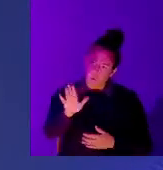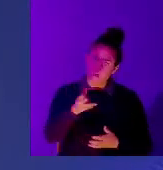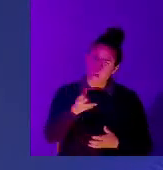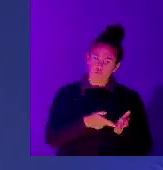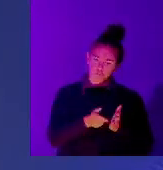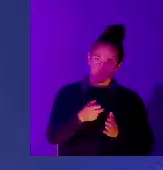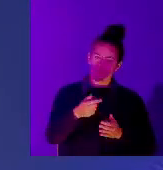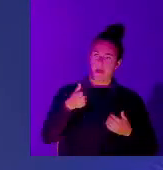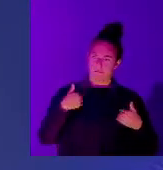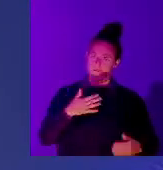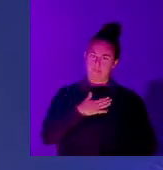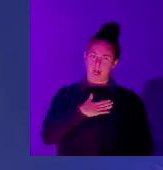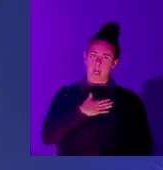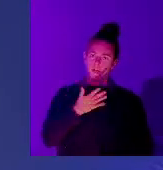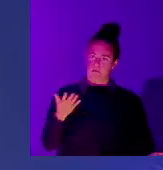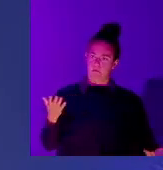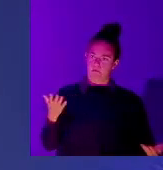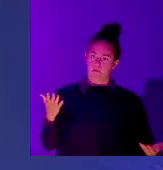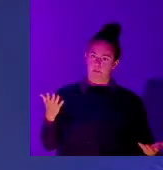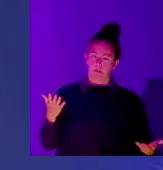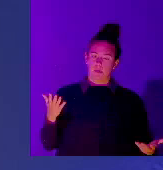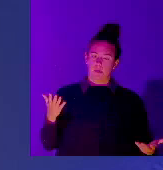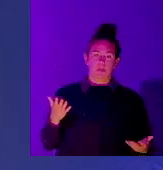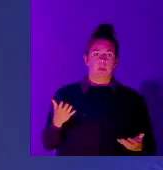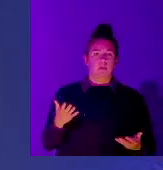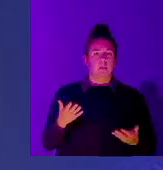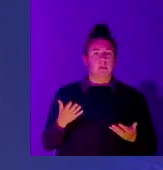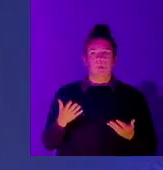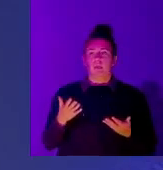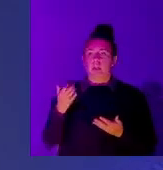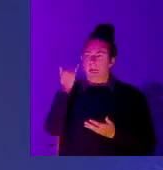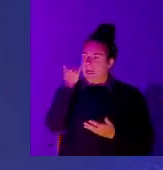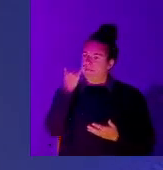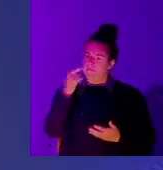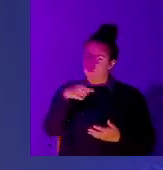we're faithful to what we believe, we should be okay.